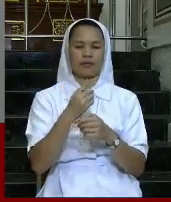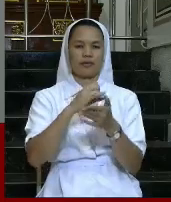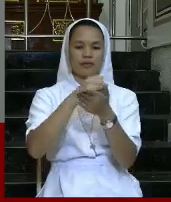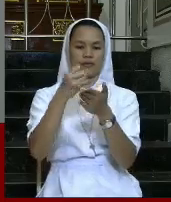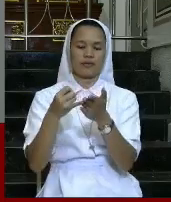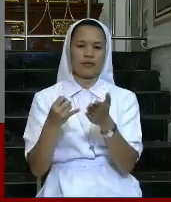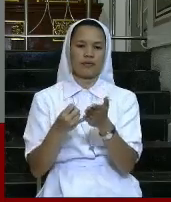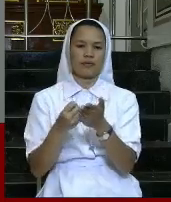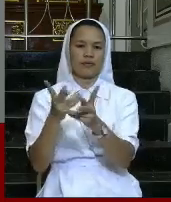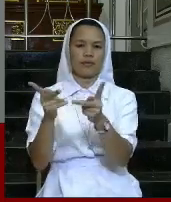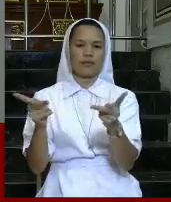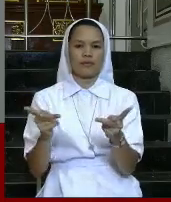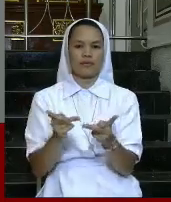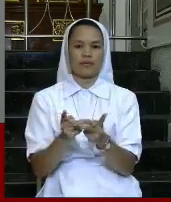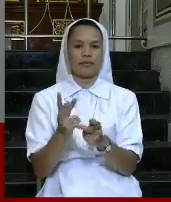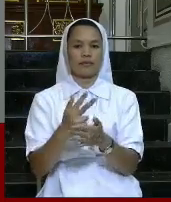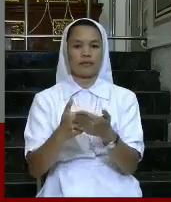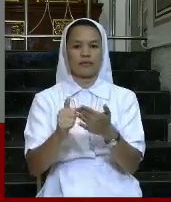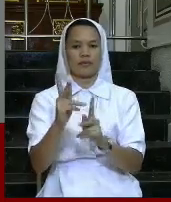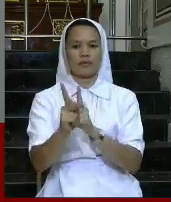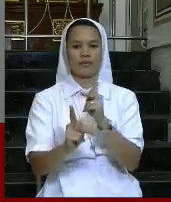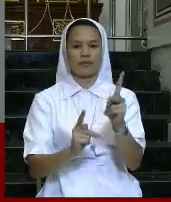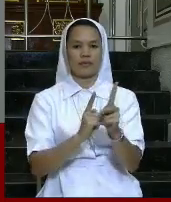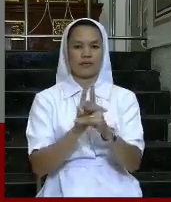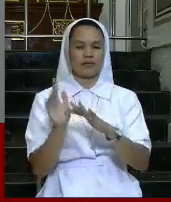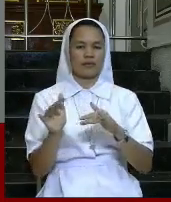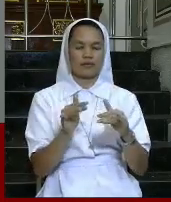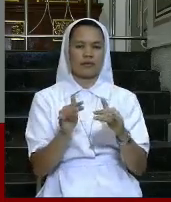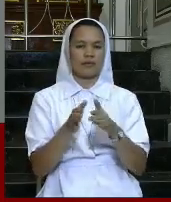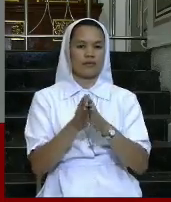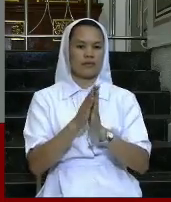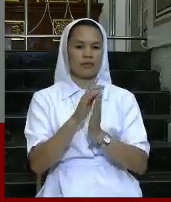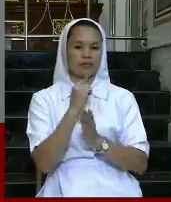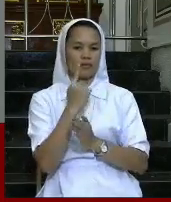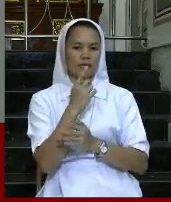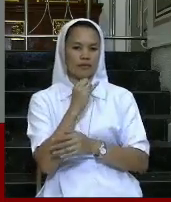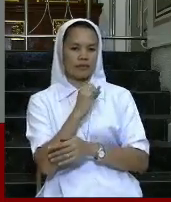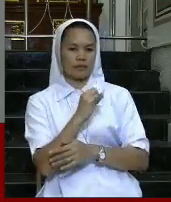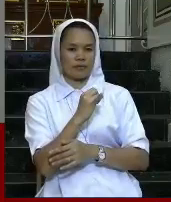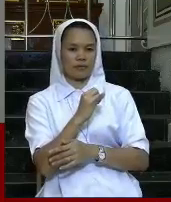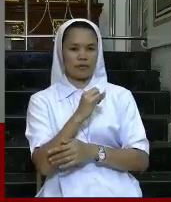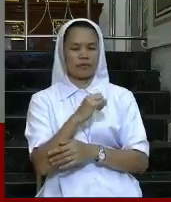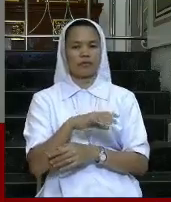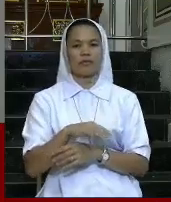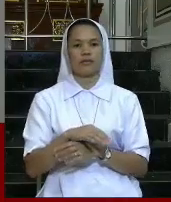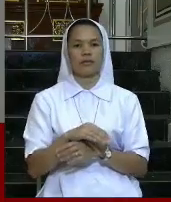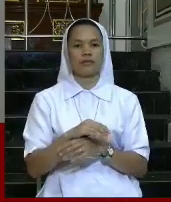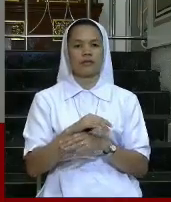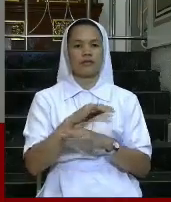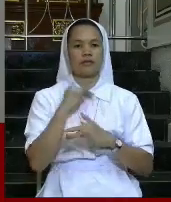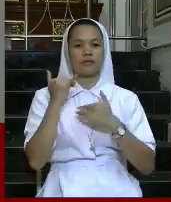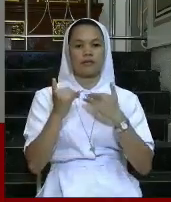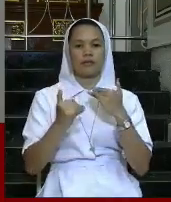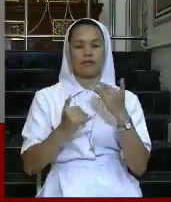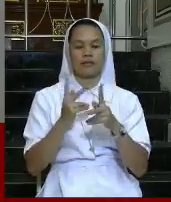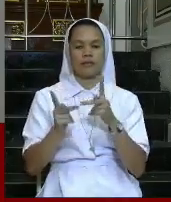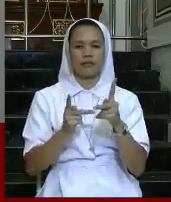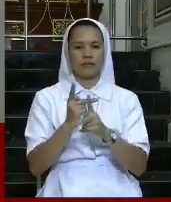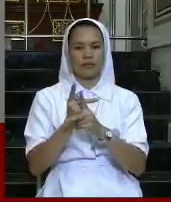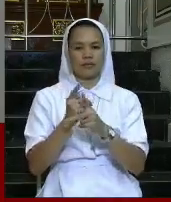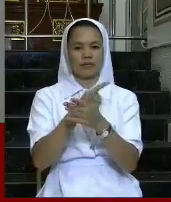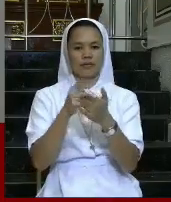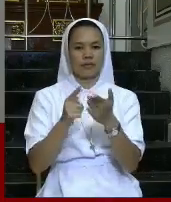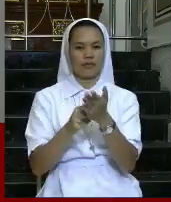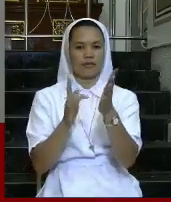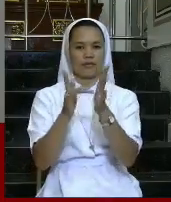Jerusalem, the whole city was shaken and asked, "Who is this?" And the crowds replied,